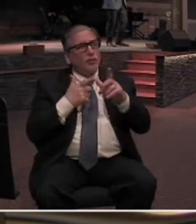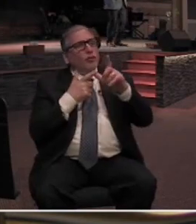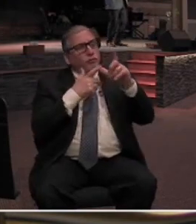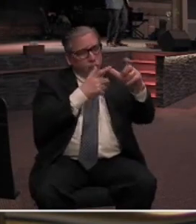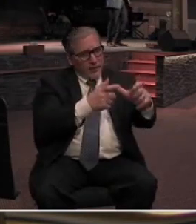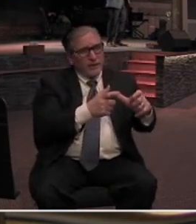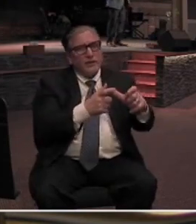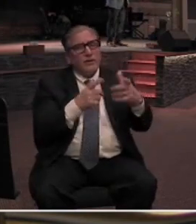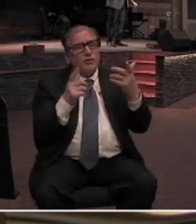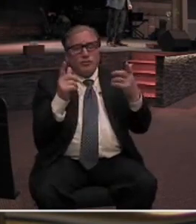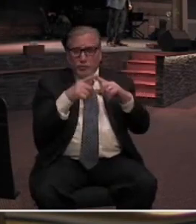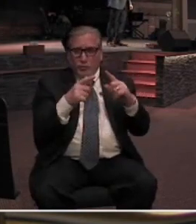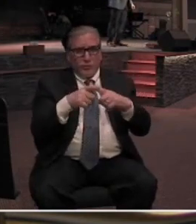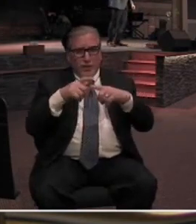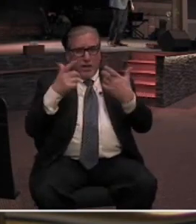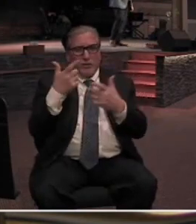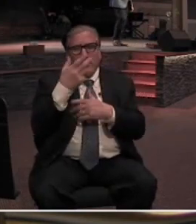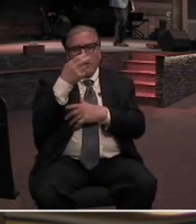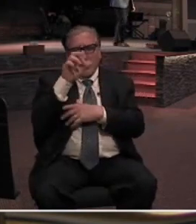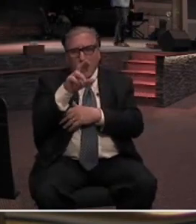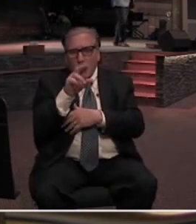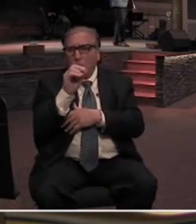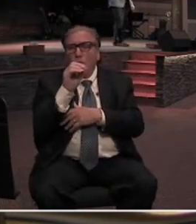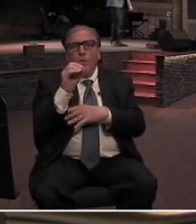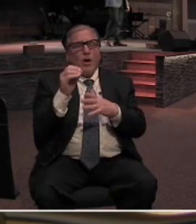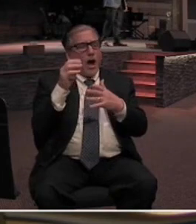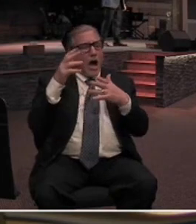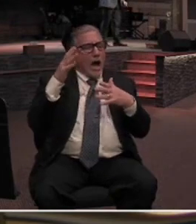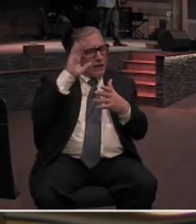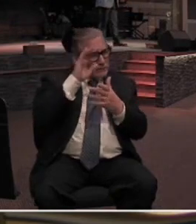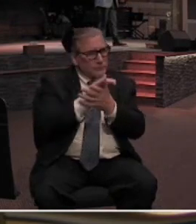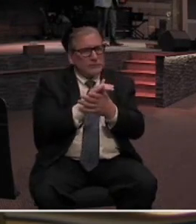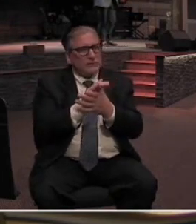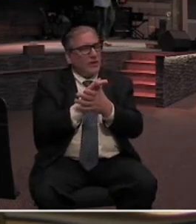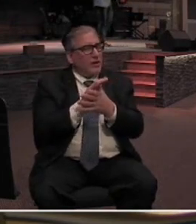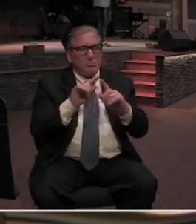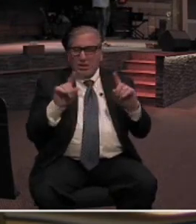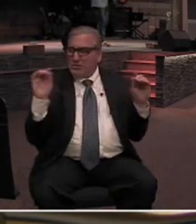their fighting hero husbands. Nothing.